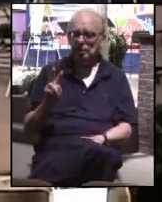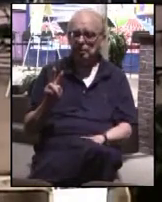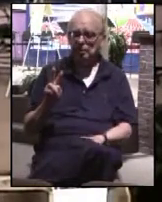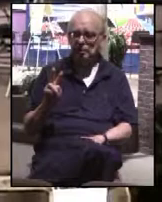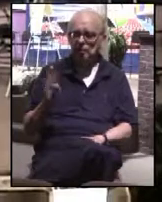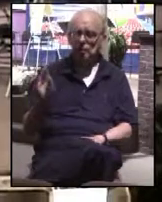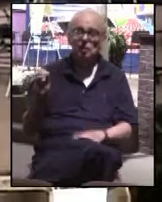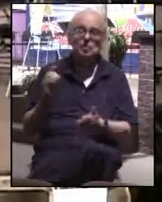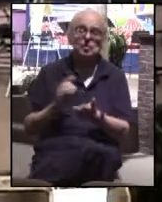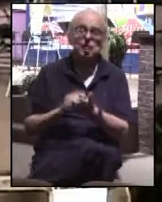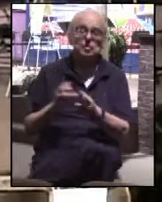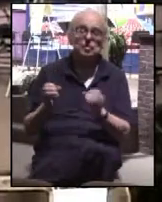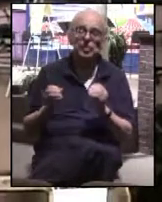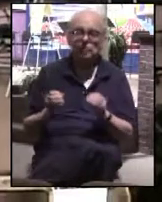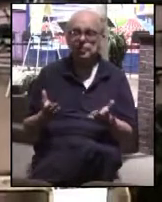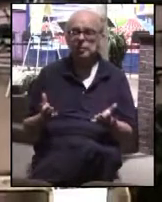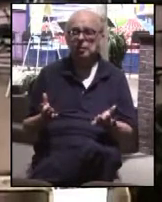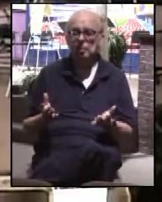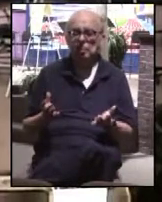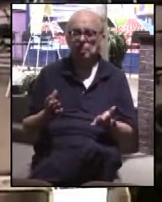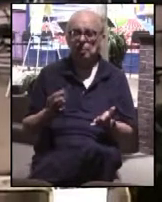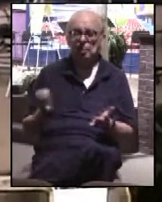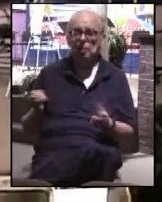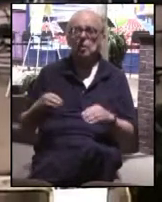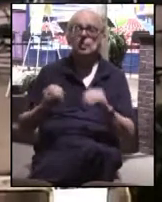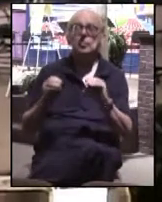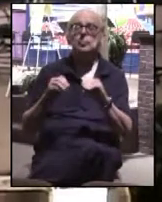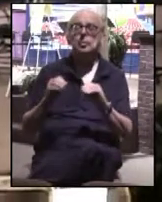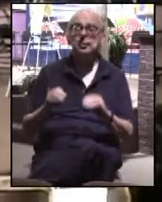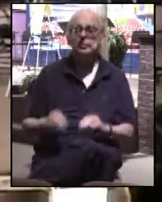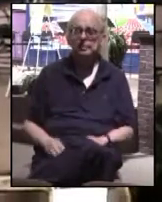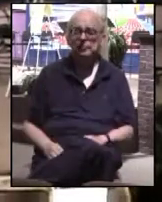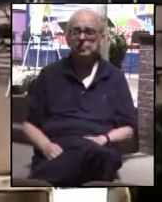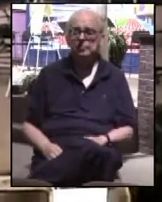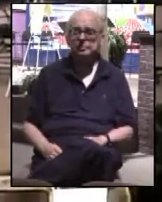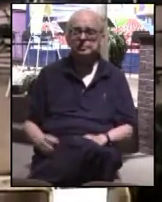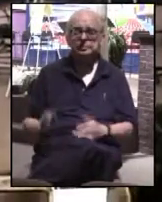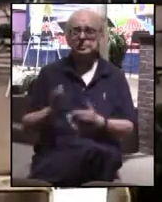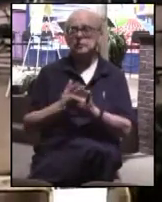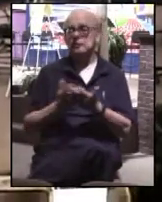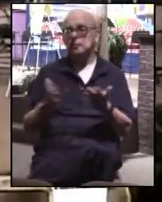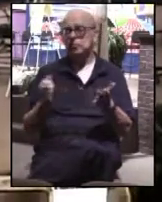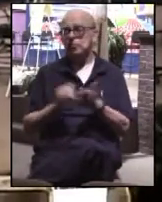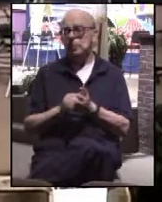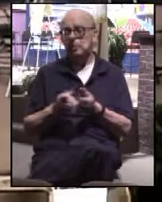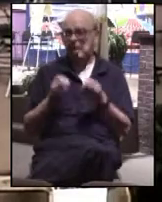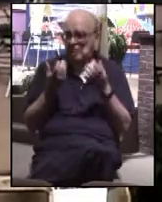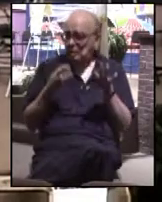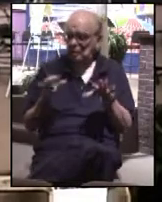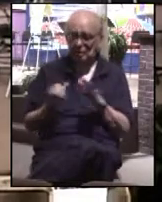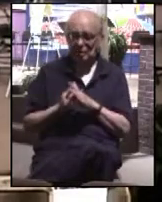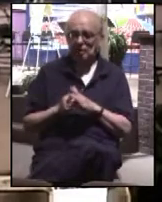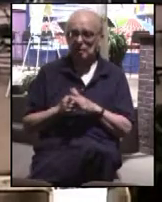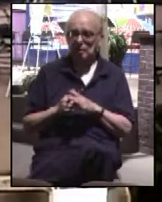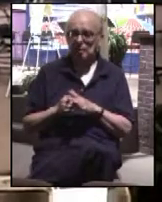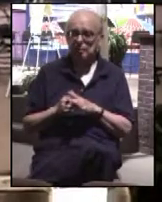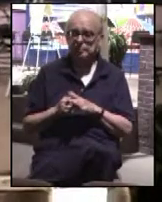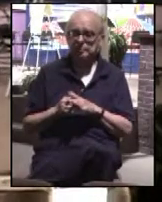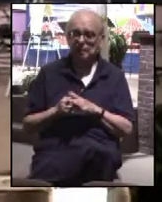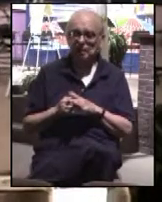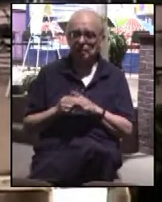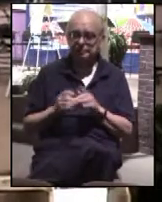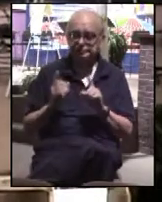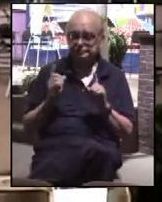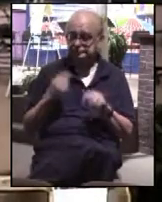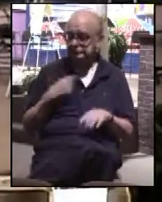the doctor's office or the grocery store it's something that i really don't want to do but i really i